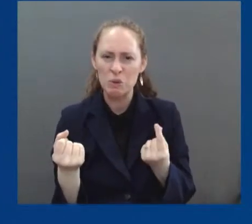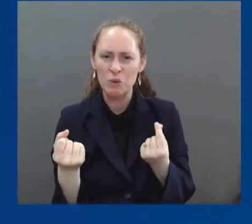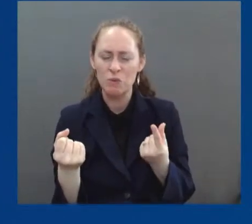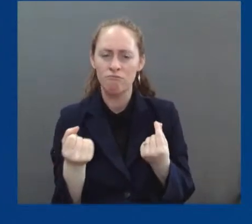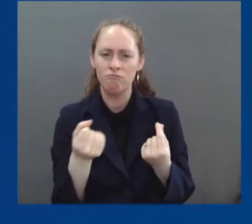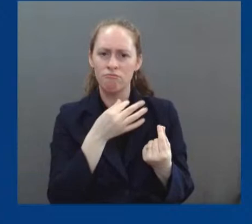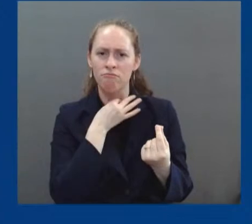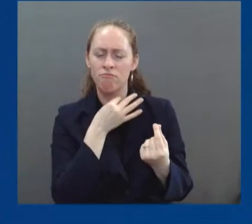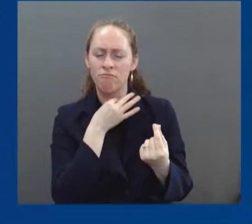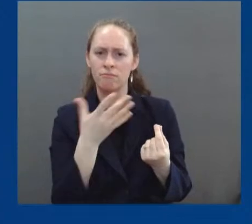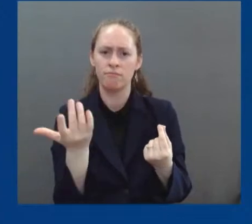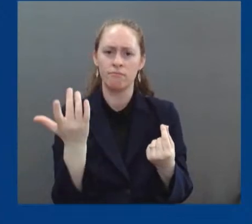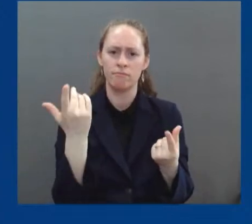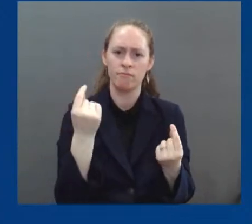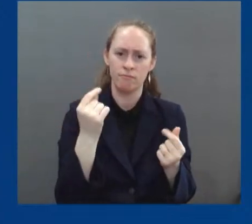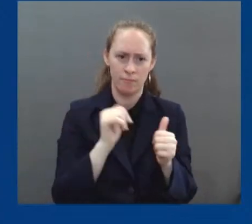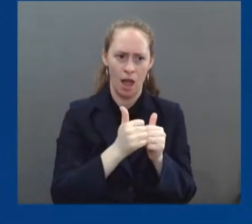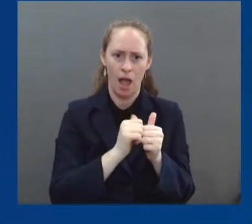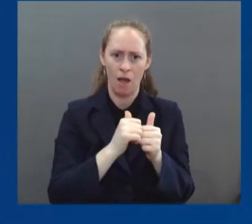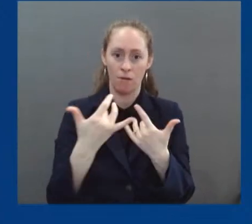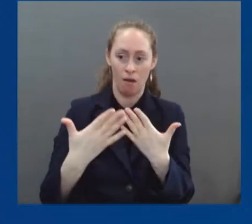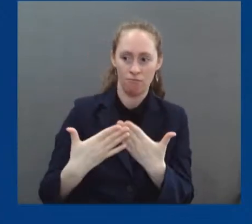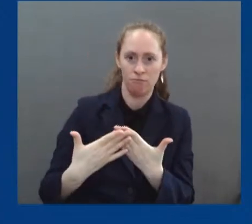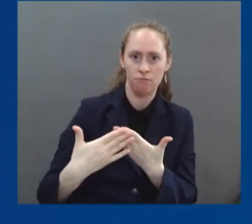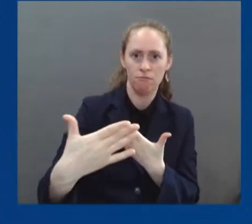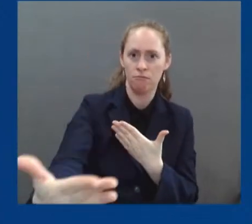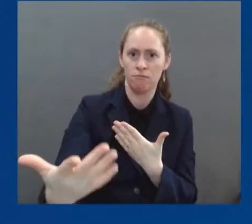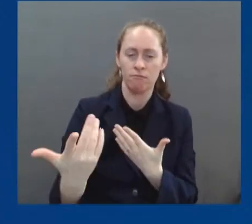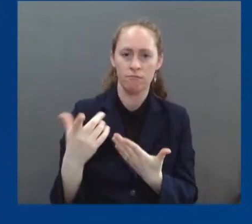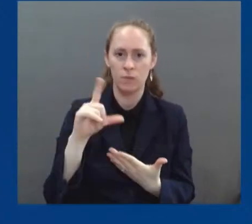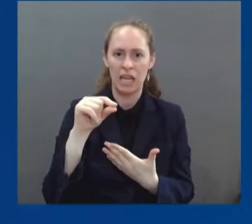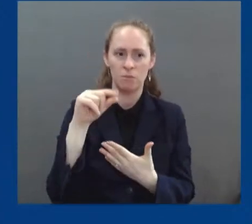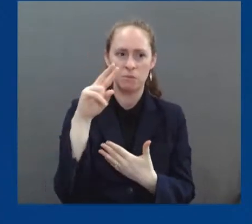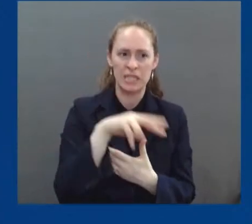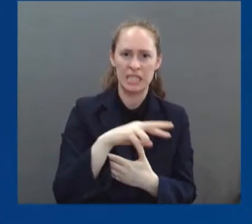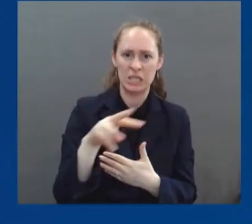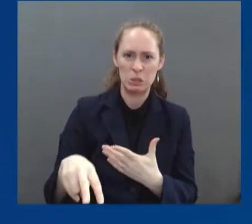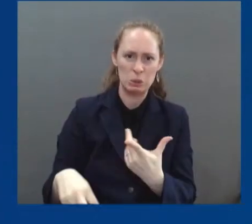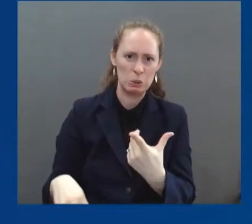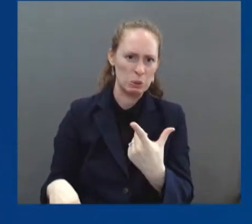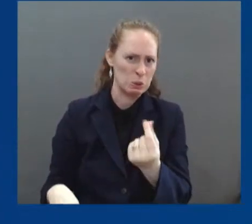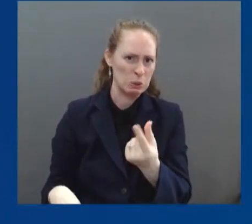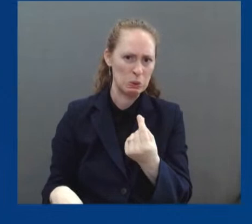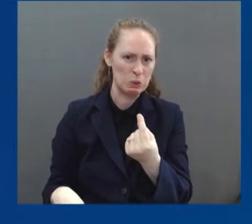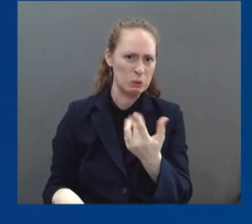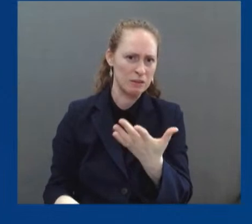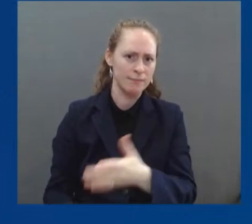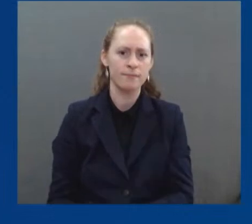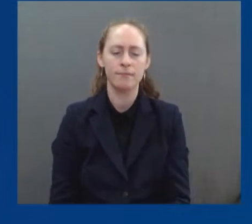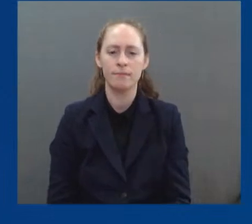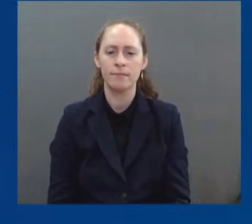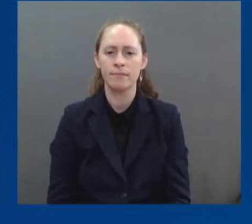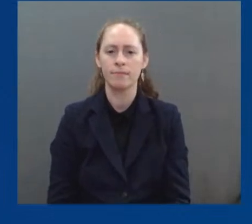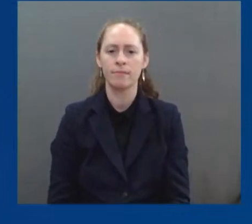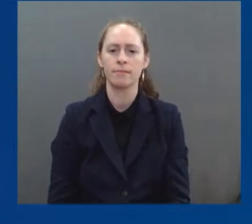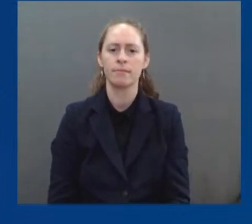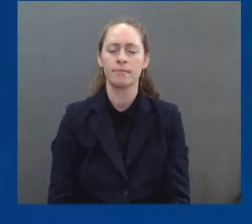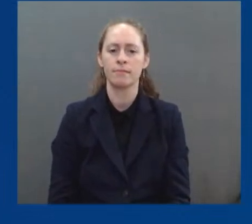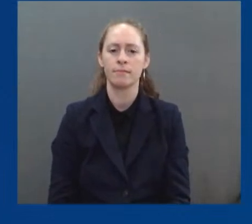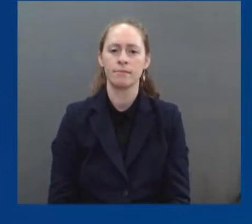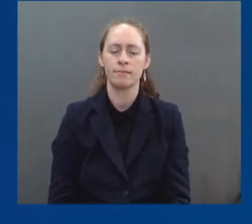then for the doctors, do you have any update on plans and timeline for pediatric vaccines for kids under 5? Thank you.